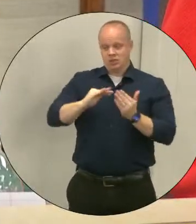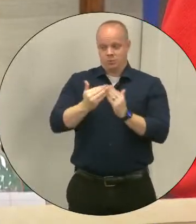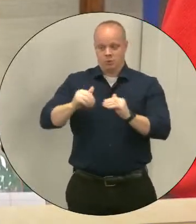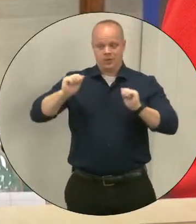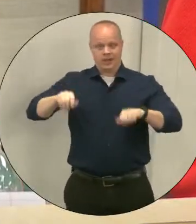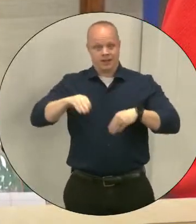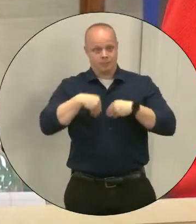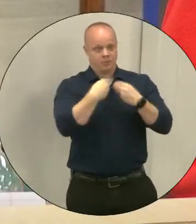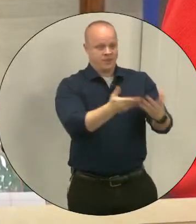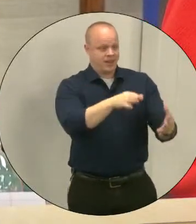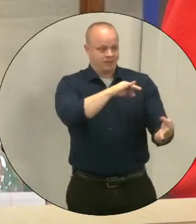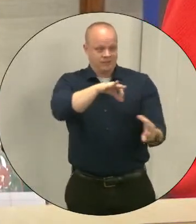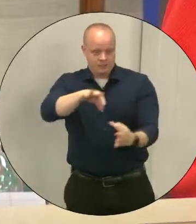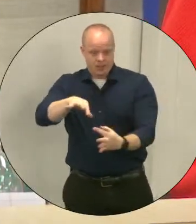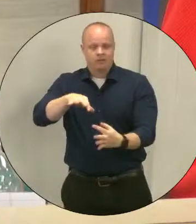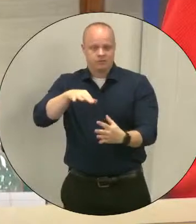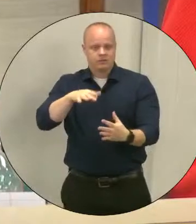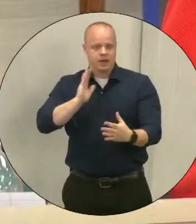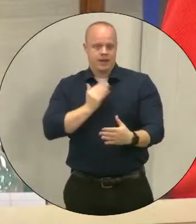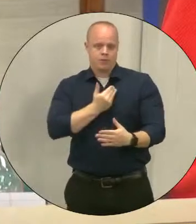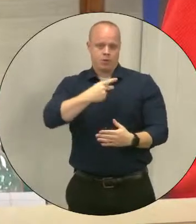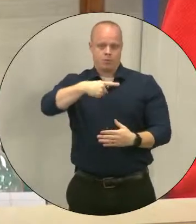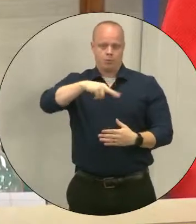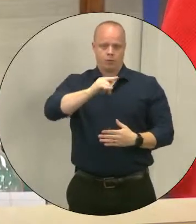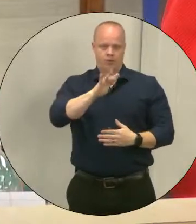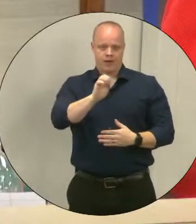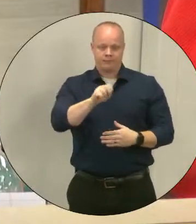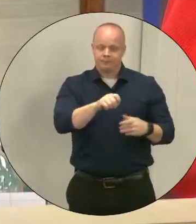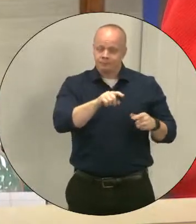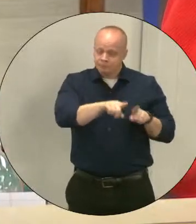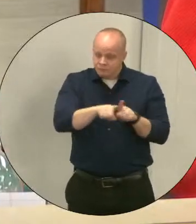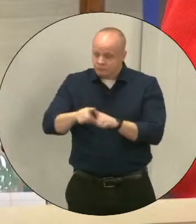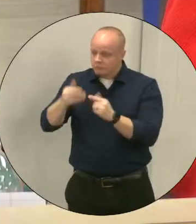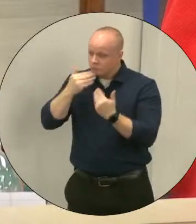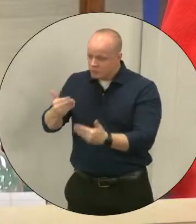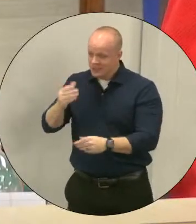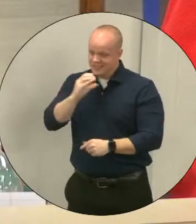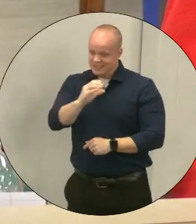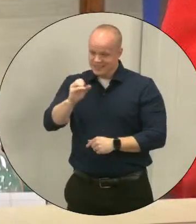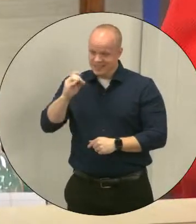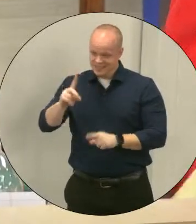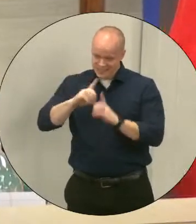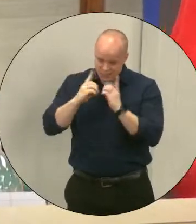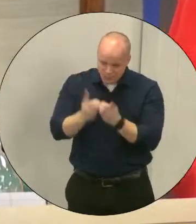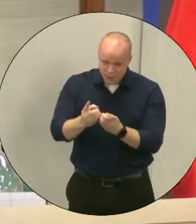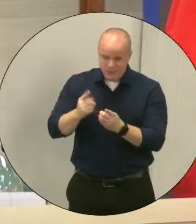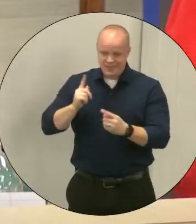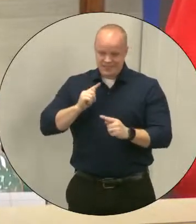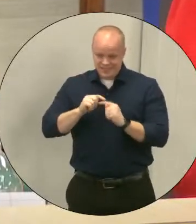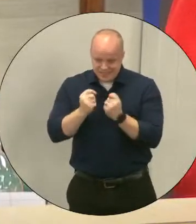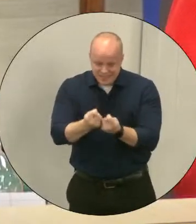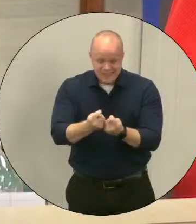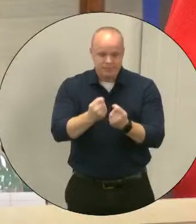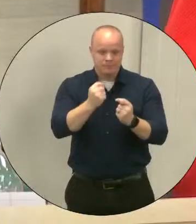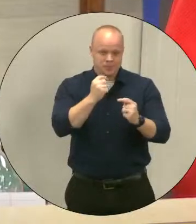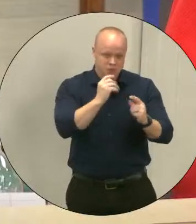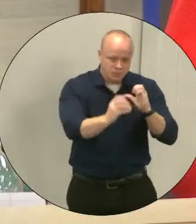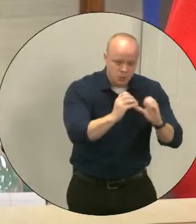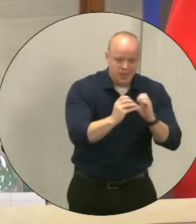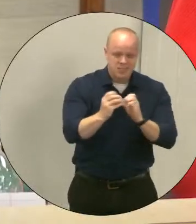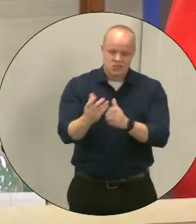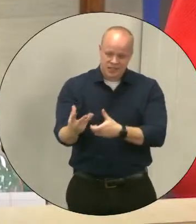our profile. I'd also like to thank the CCSD departments and teams, communications,